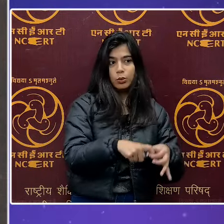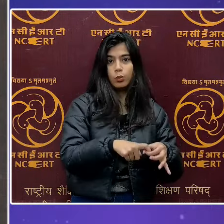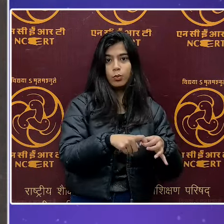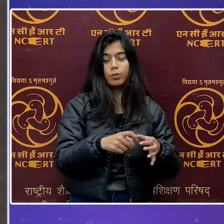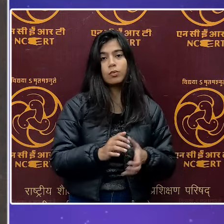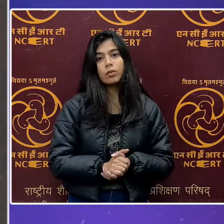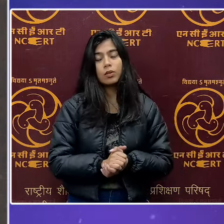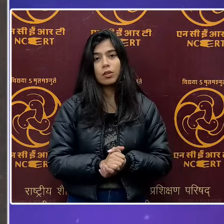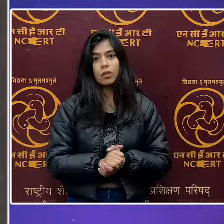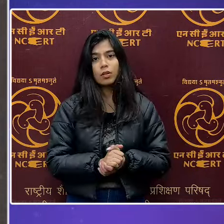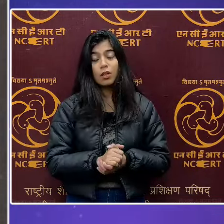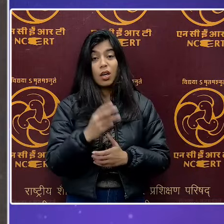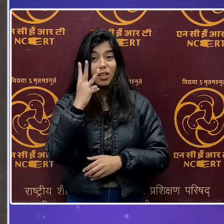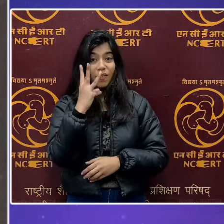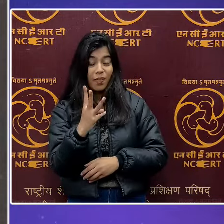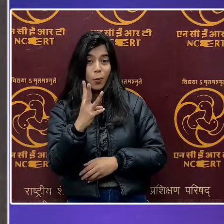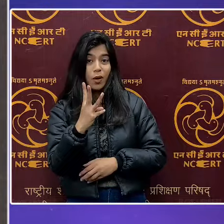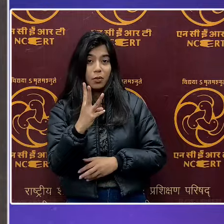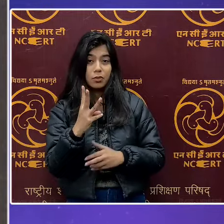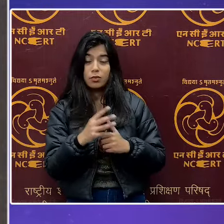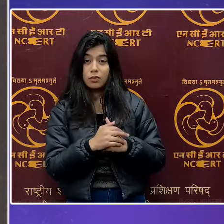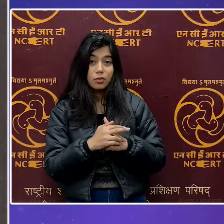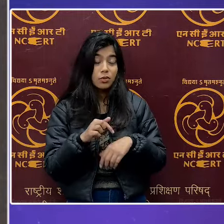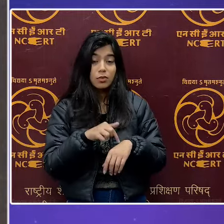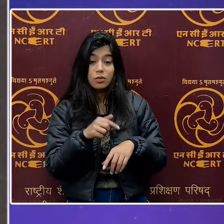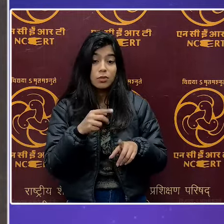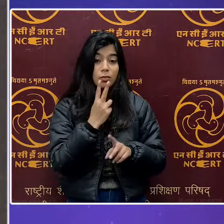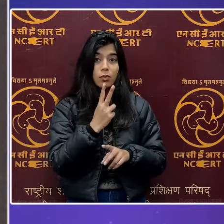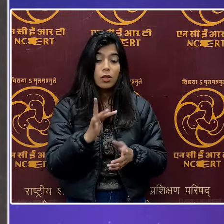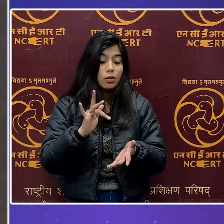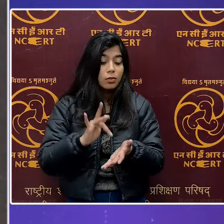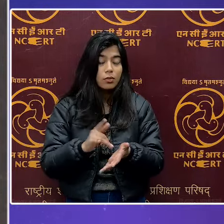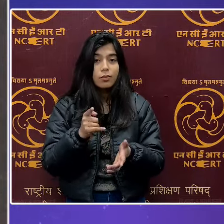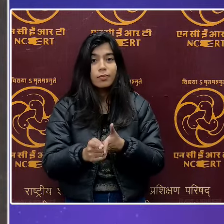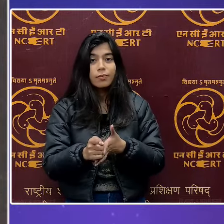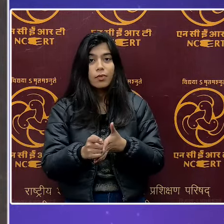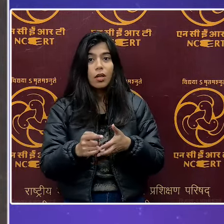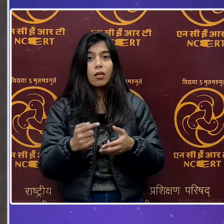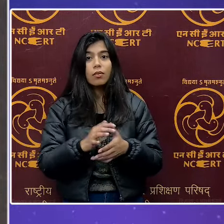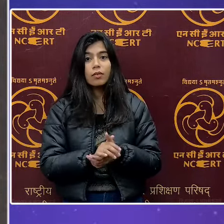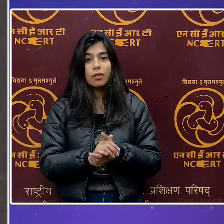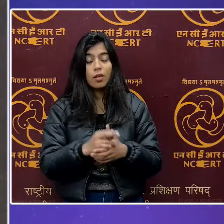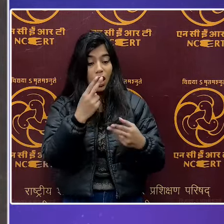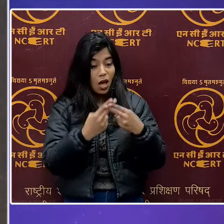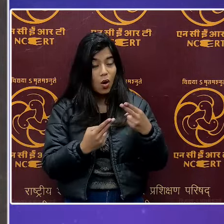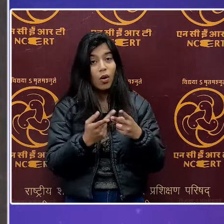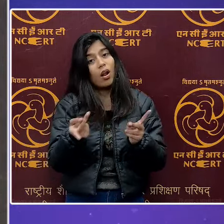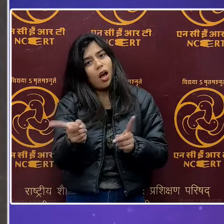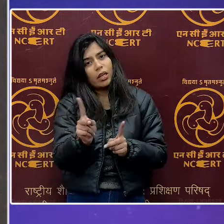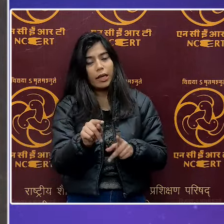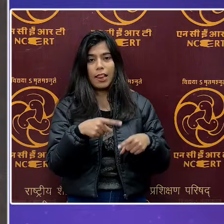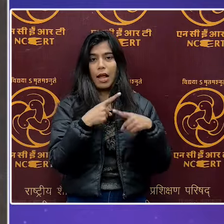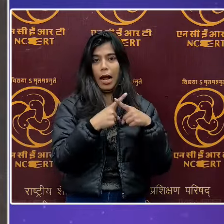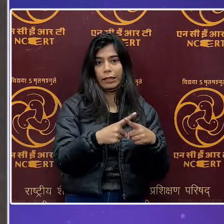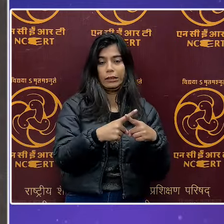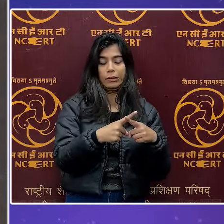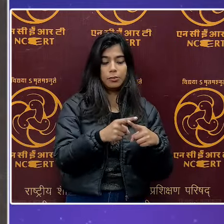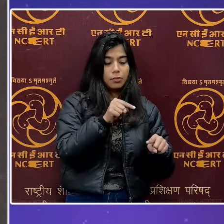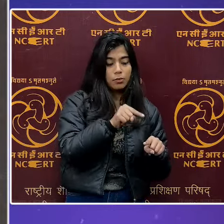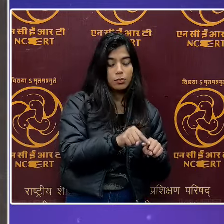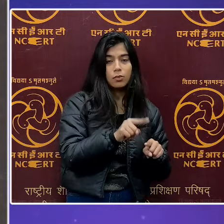Now, when it comes to the third quadrant, it comes here. Draw perpendicular on x-axis again. It falls at